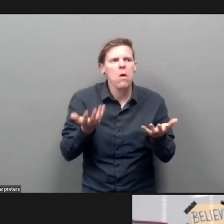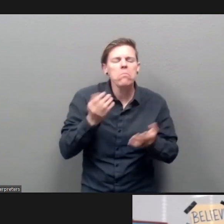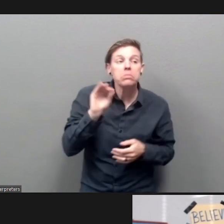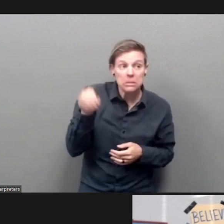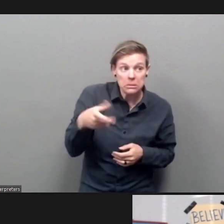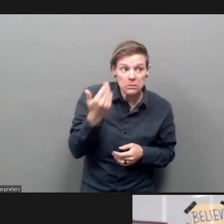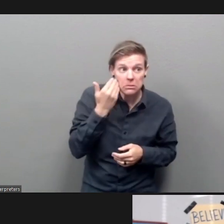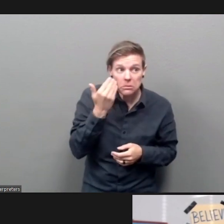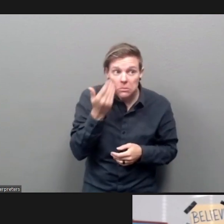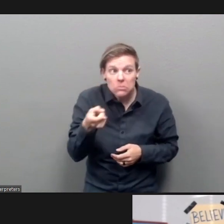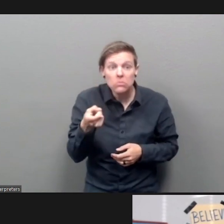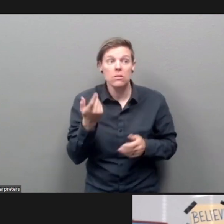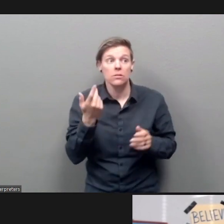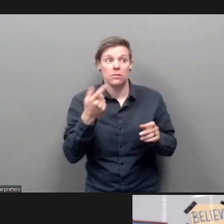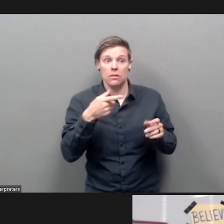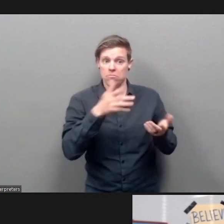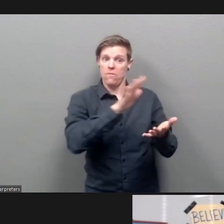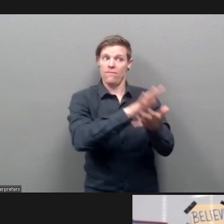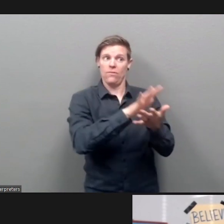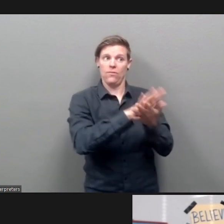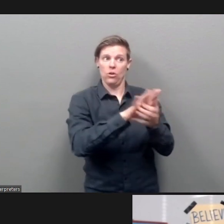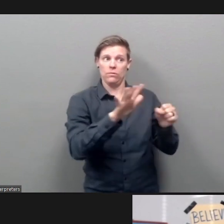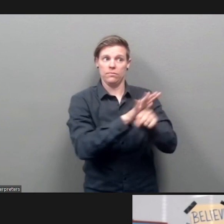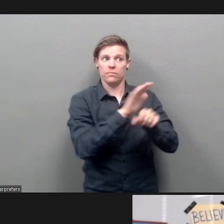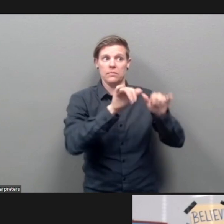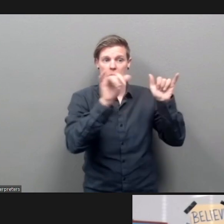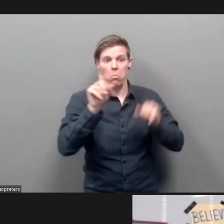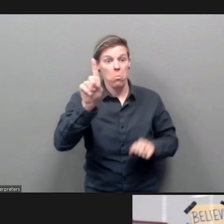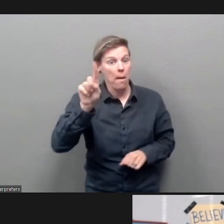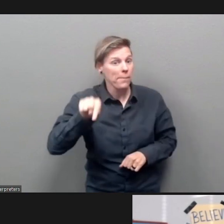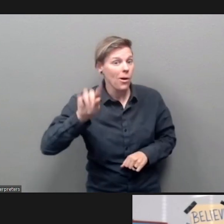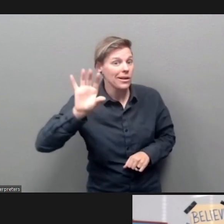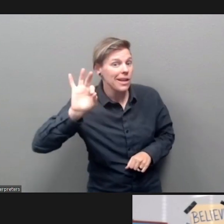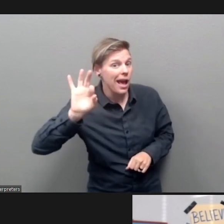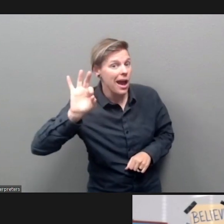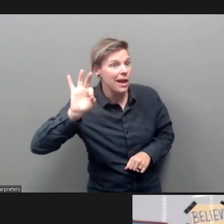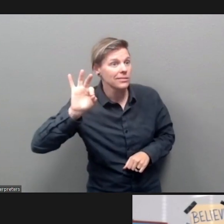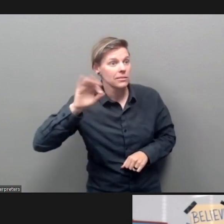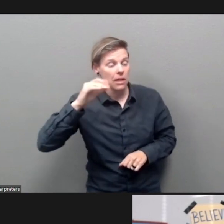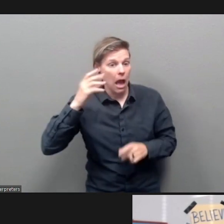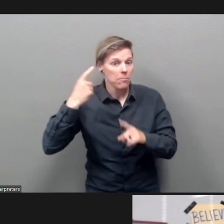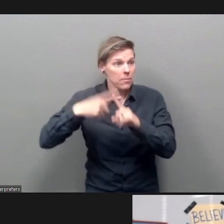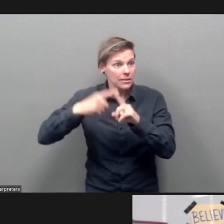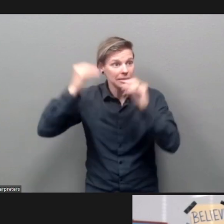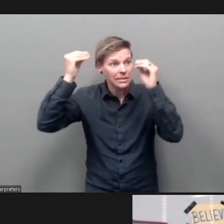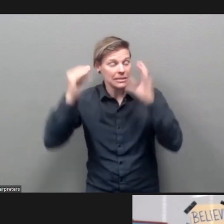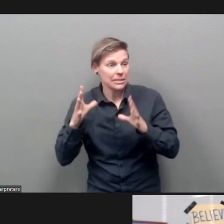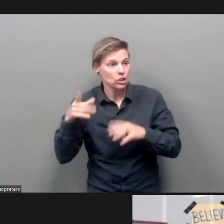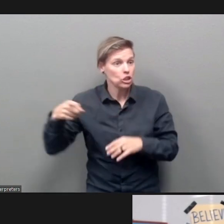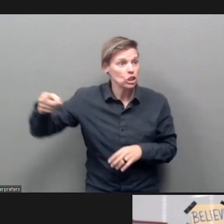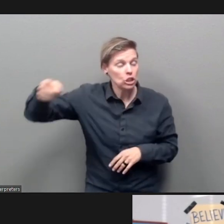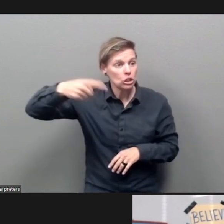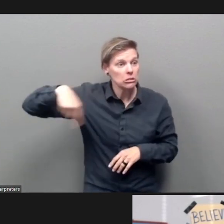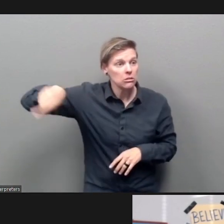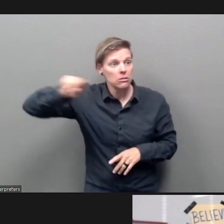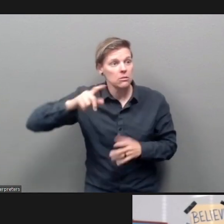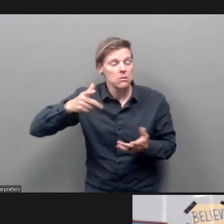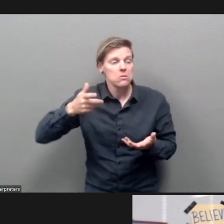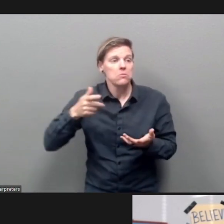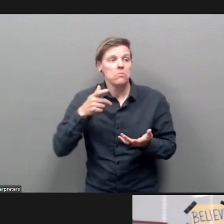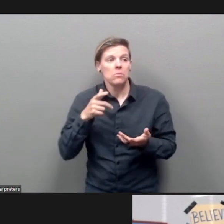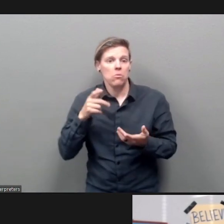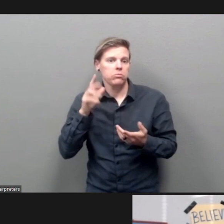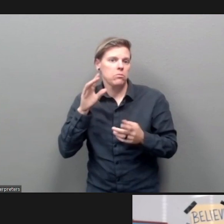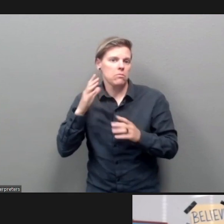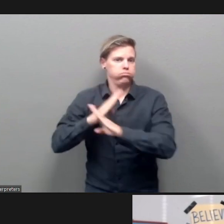system was still in it. It's like 1.9 kids, and the teachers there weren't transmitting or weren't getting COVID